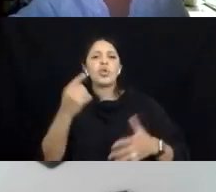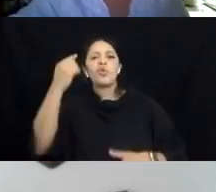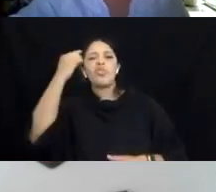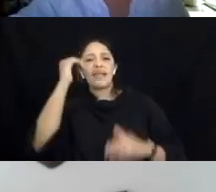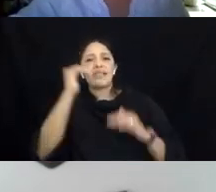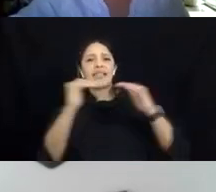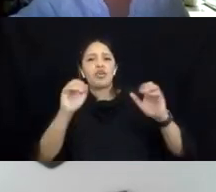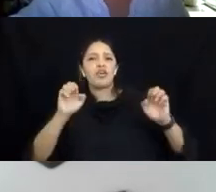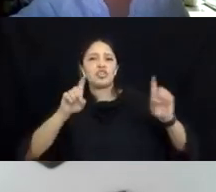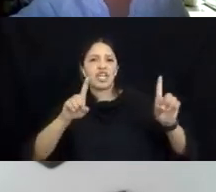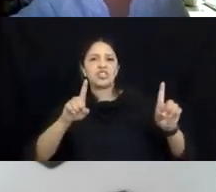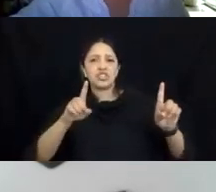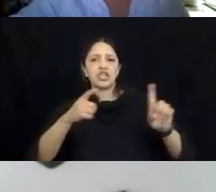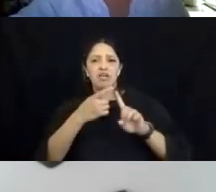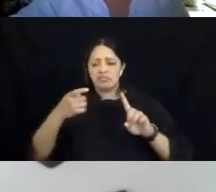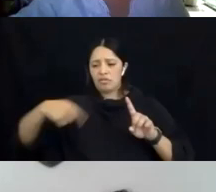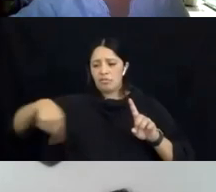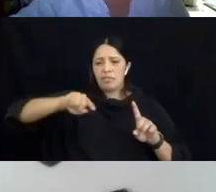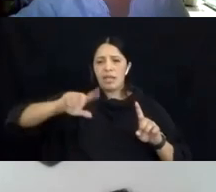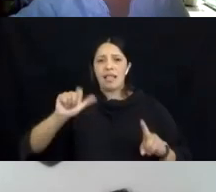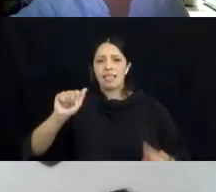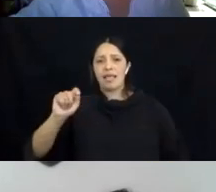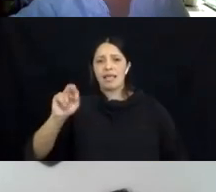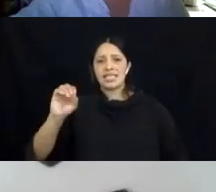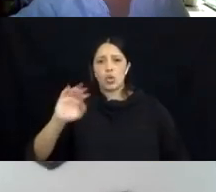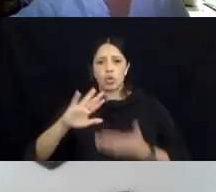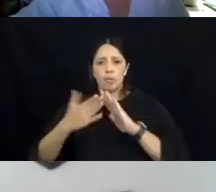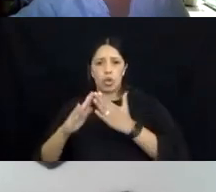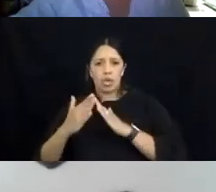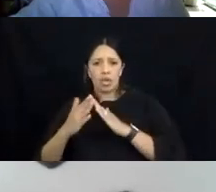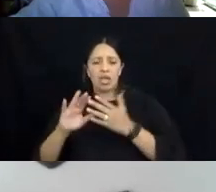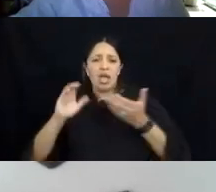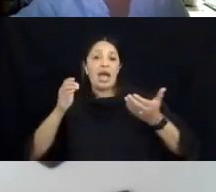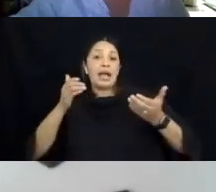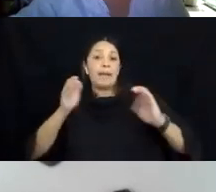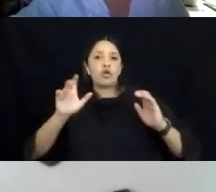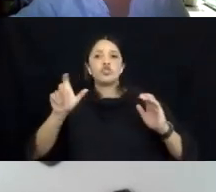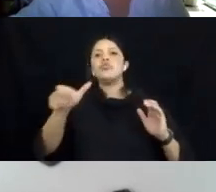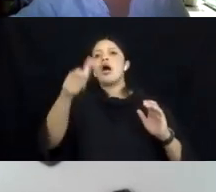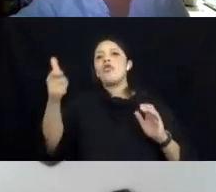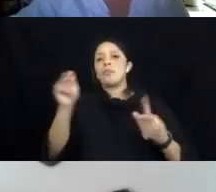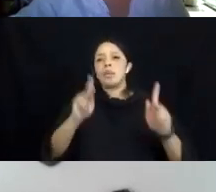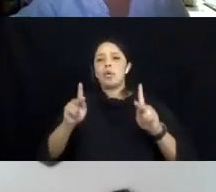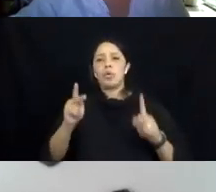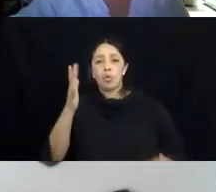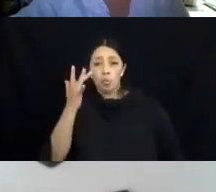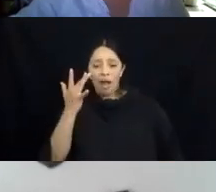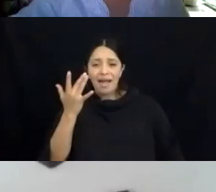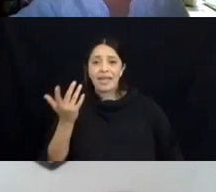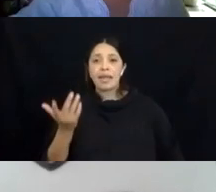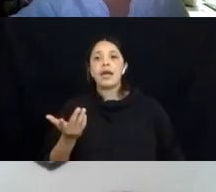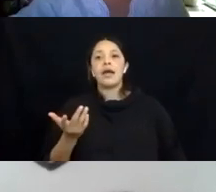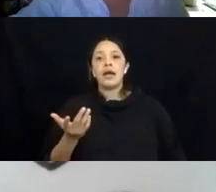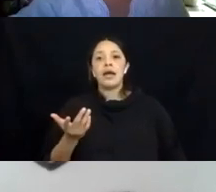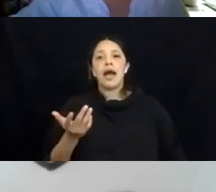the Latino community in comparison with another people? Because